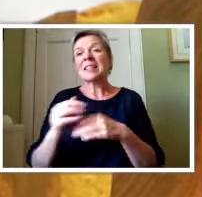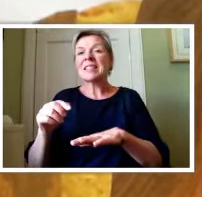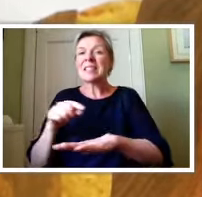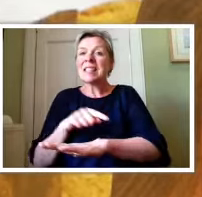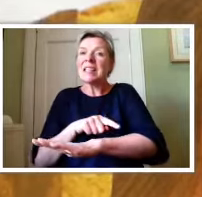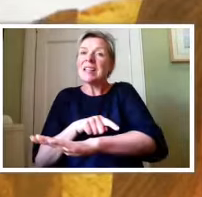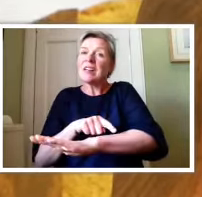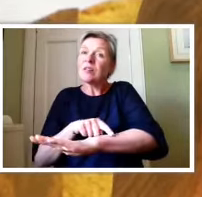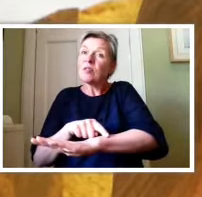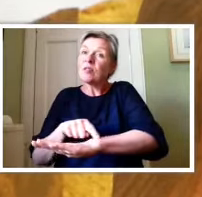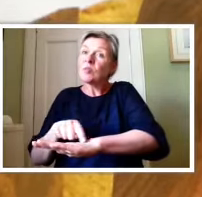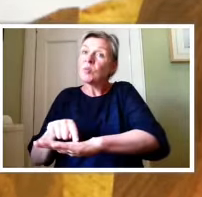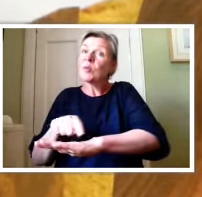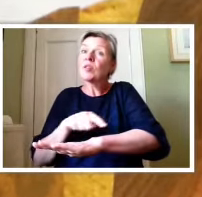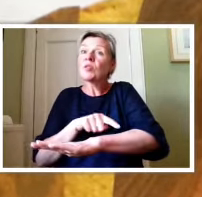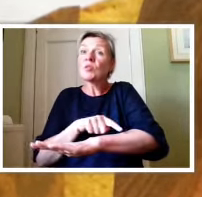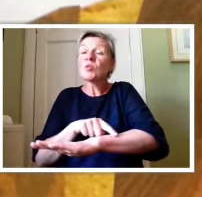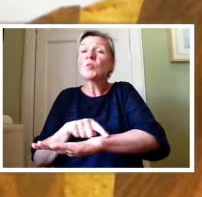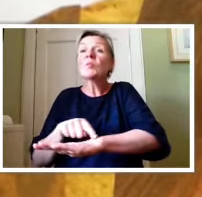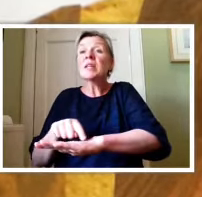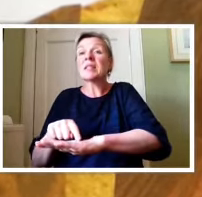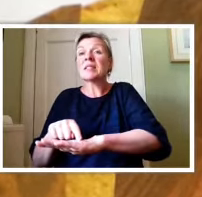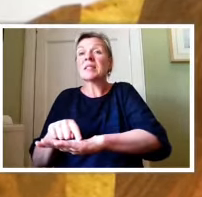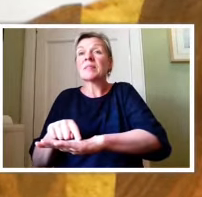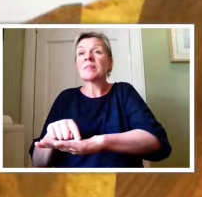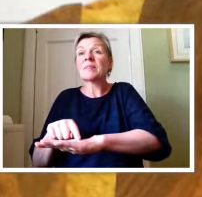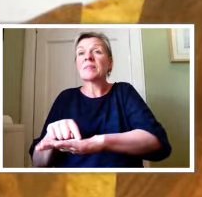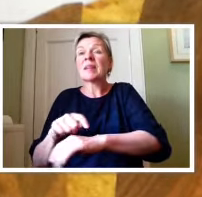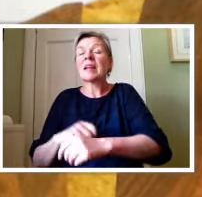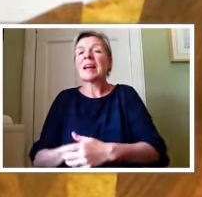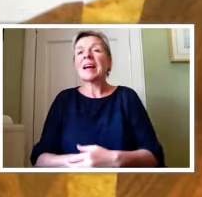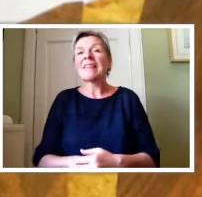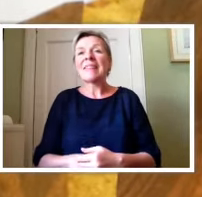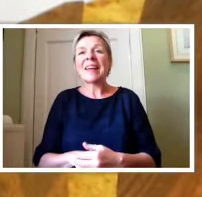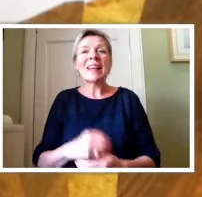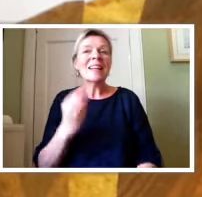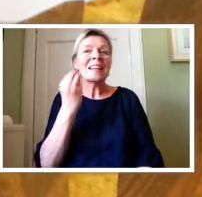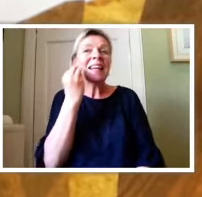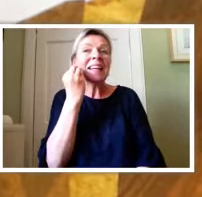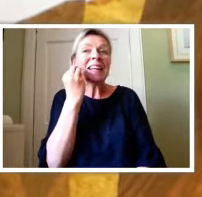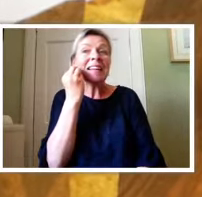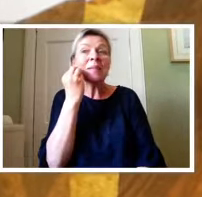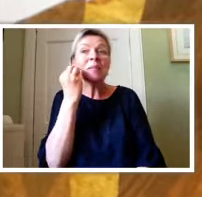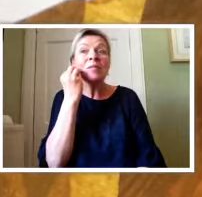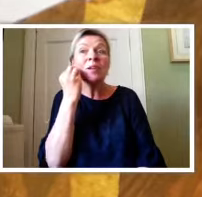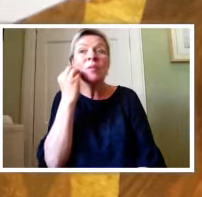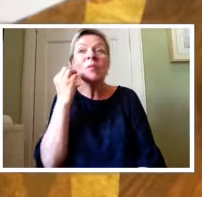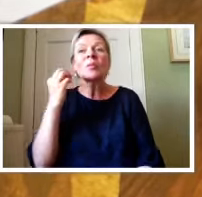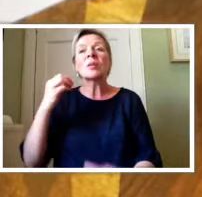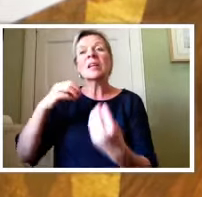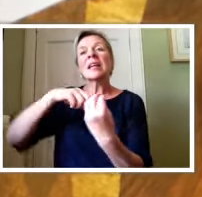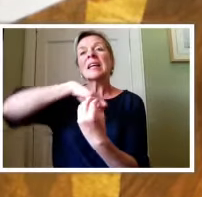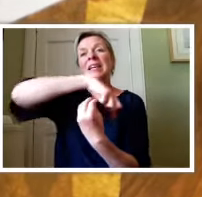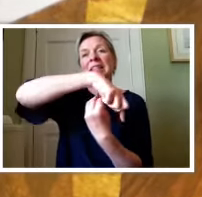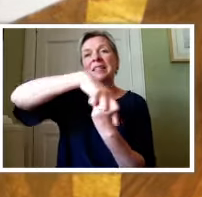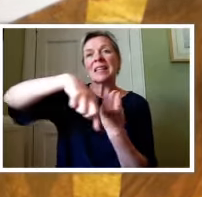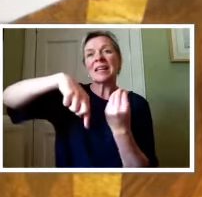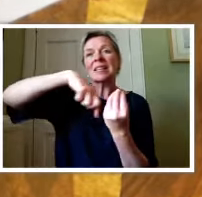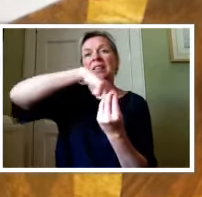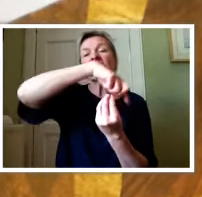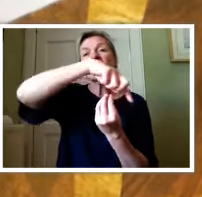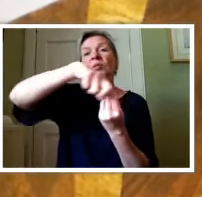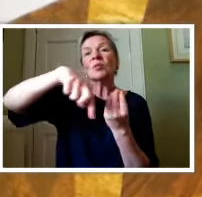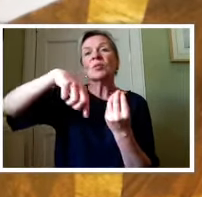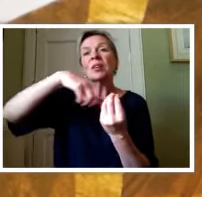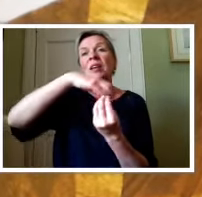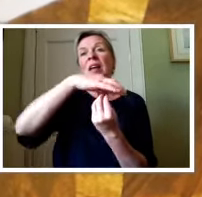And he stayed there for two weeks. And then, he nibbled a hole inside